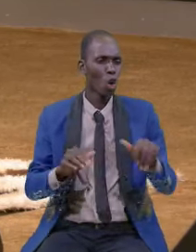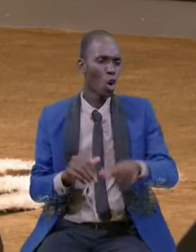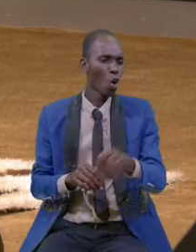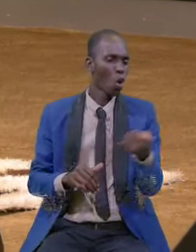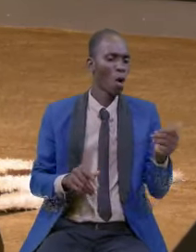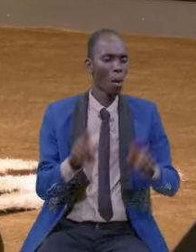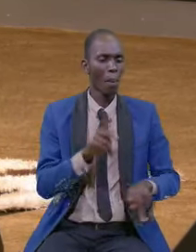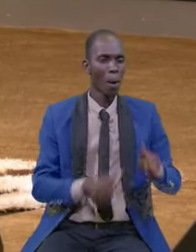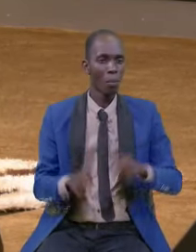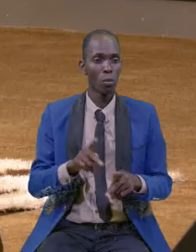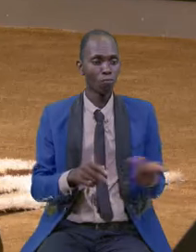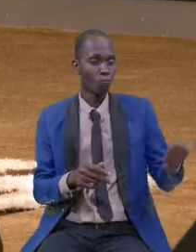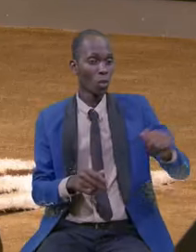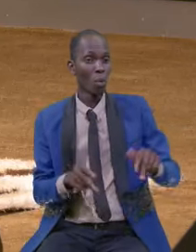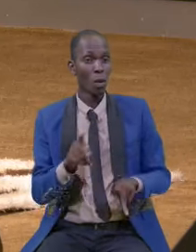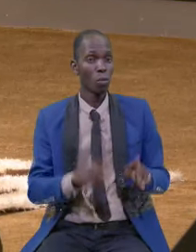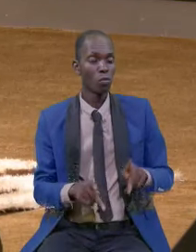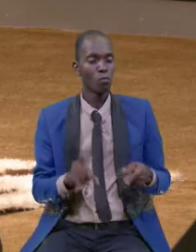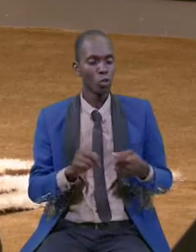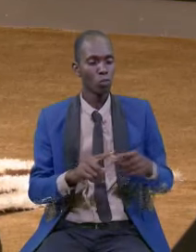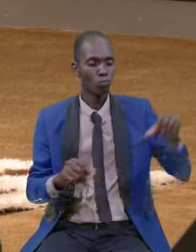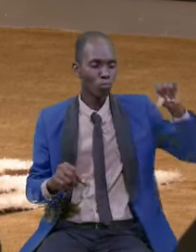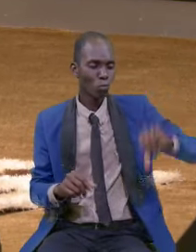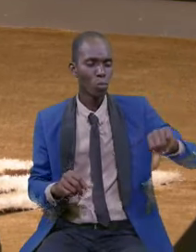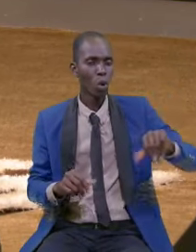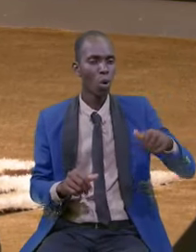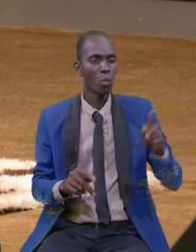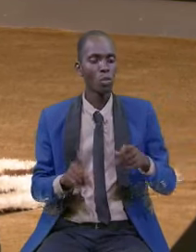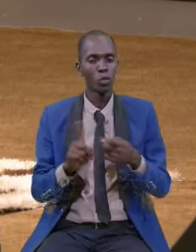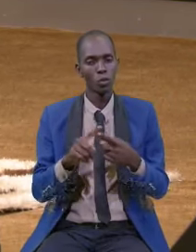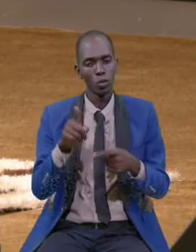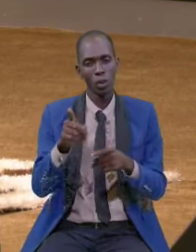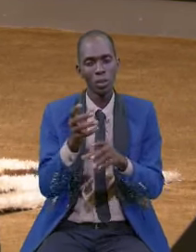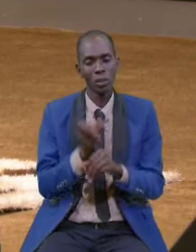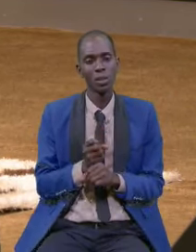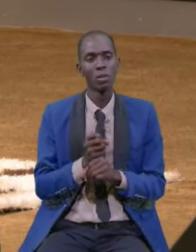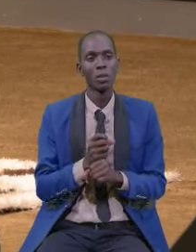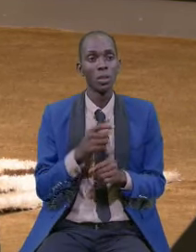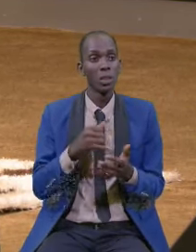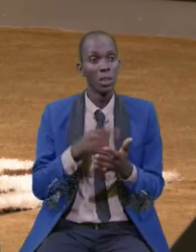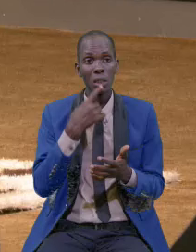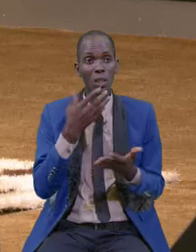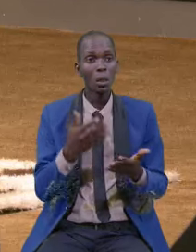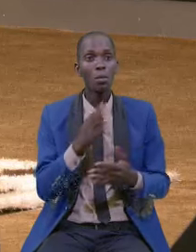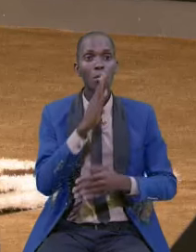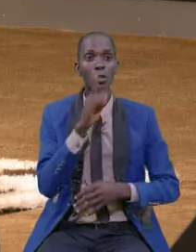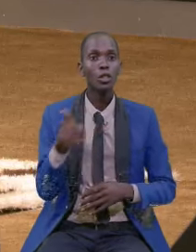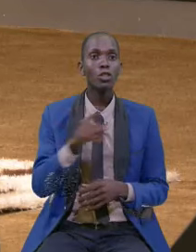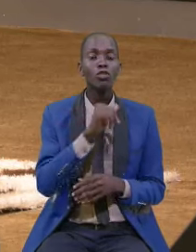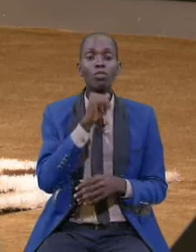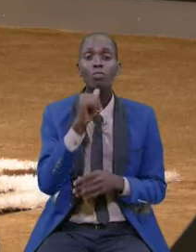that you might have what you are having? Be ye not slothful. Yes, work hard,